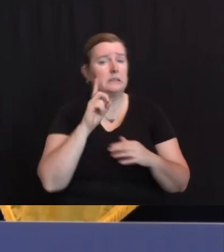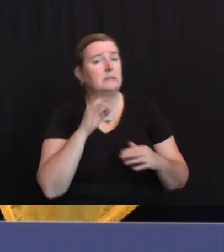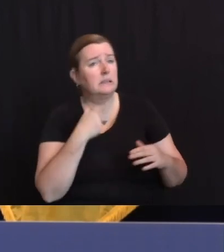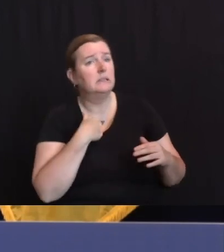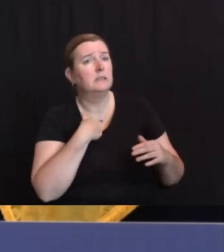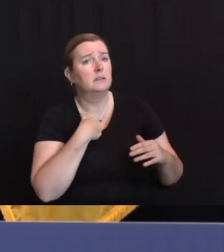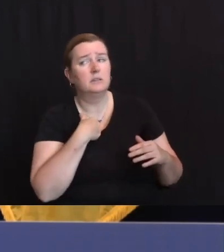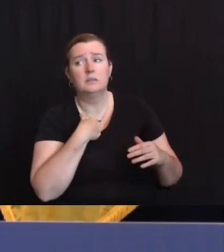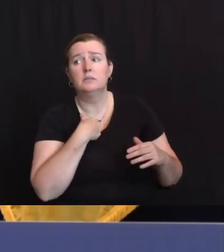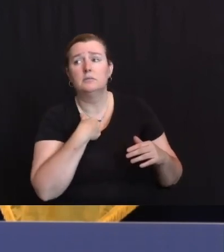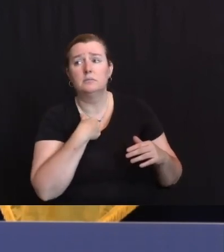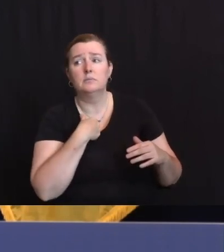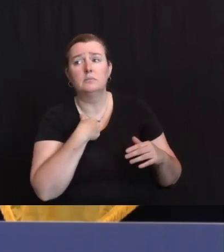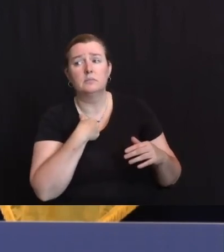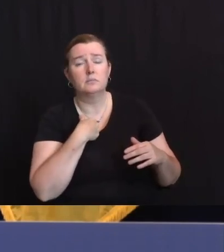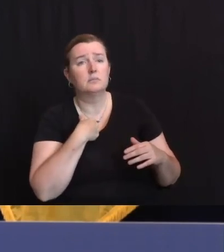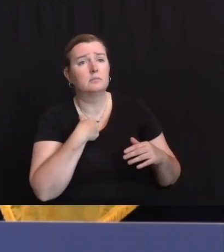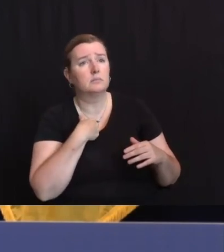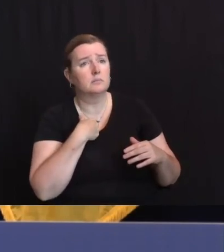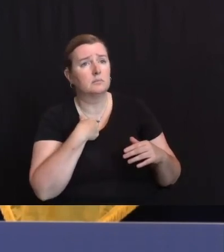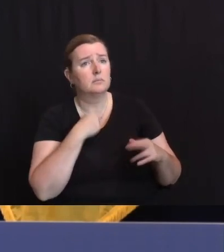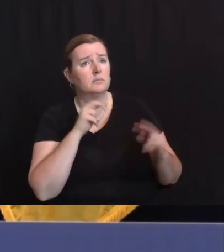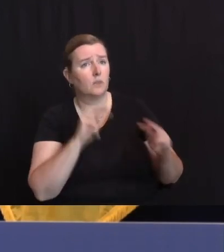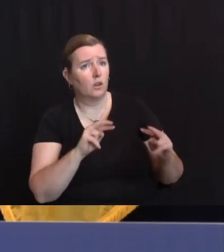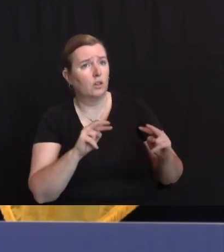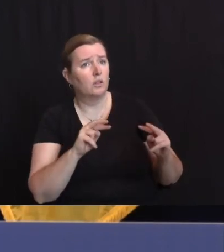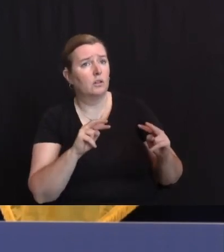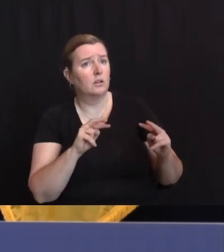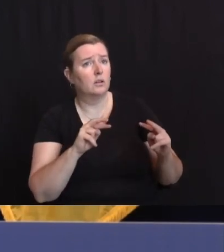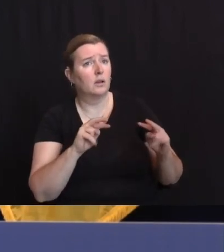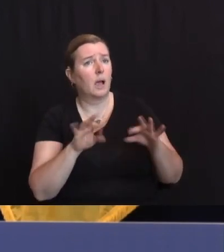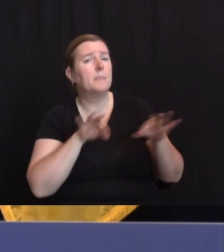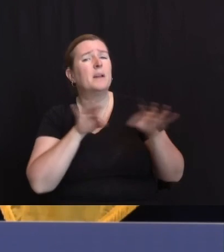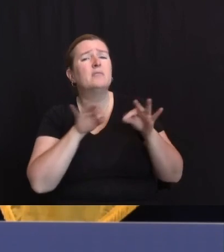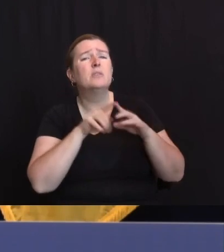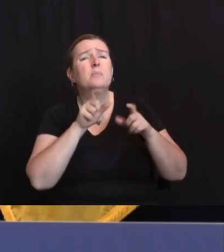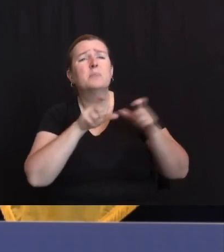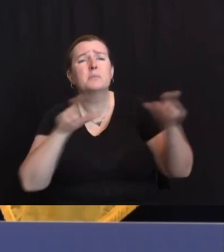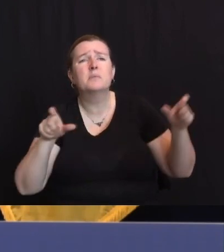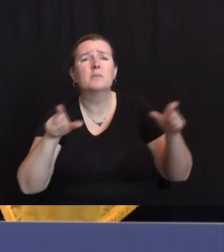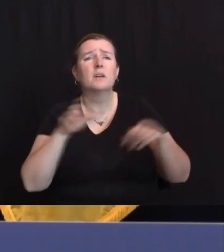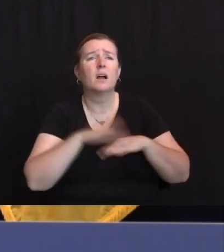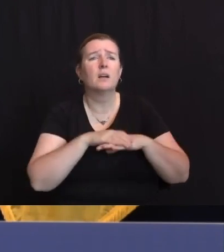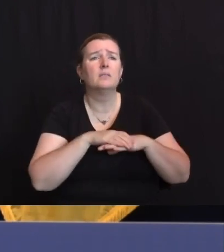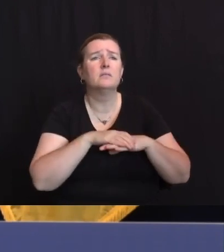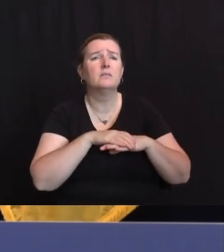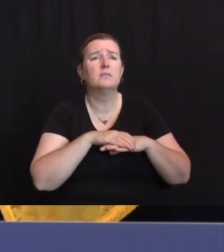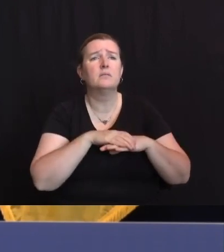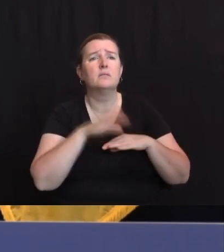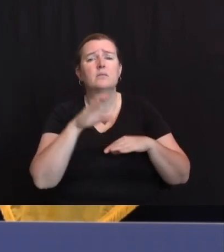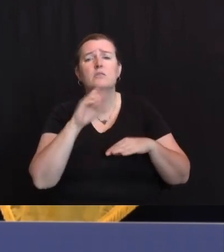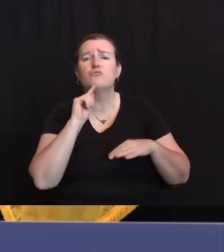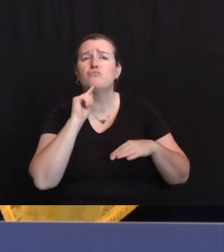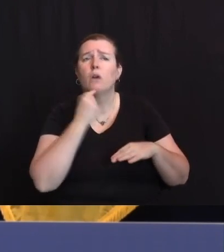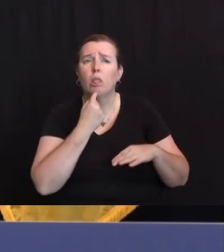Criminal Sentencing and Disposition Commission, which, and Mahan will correct me if I'm wrong here, had been